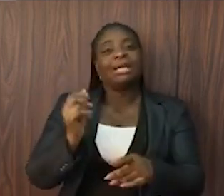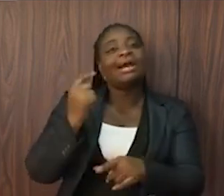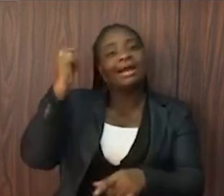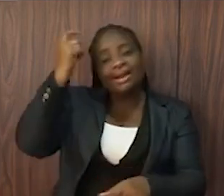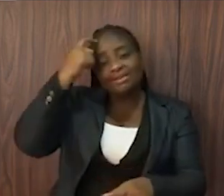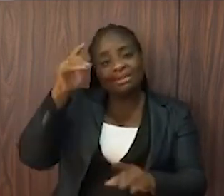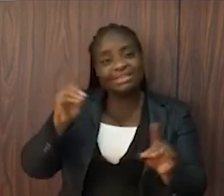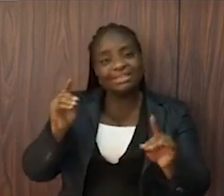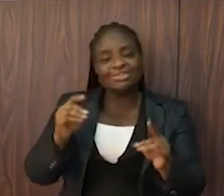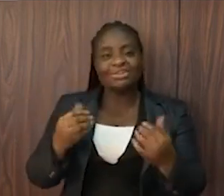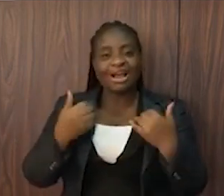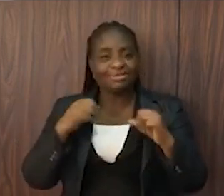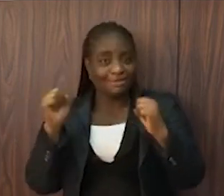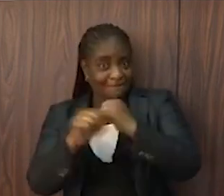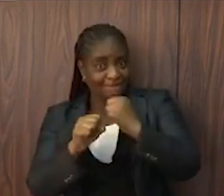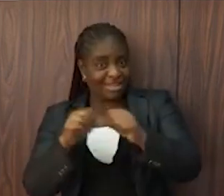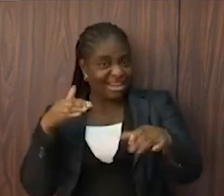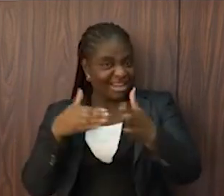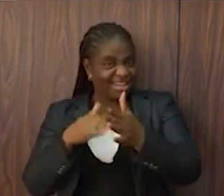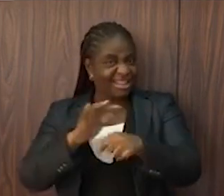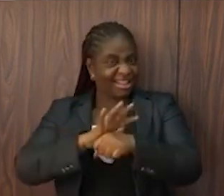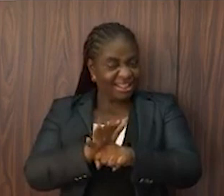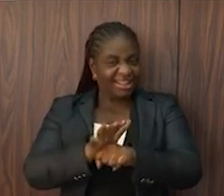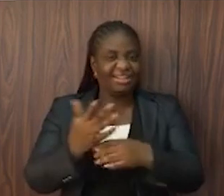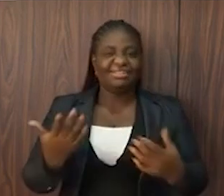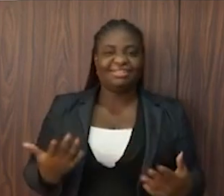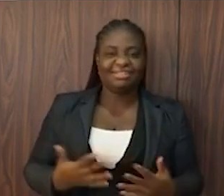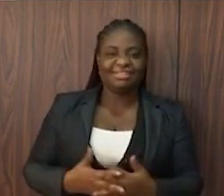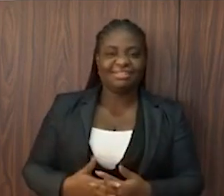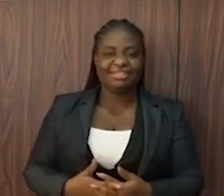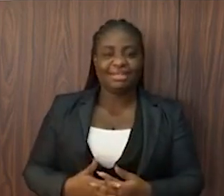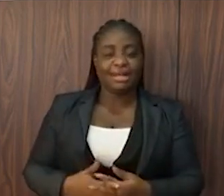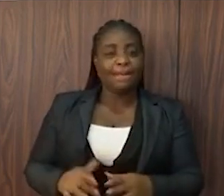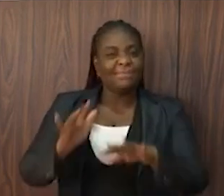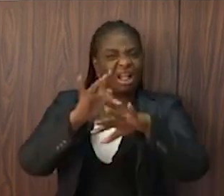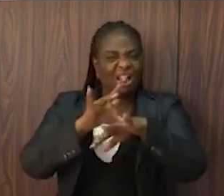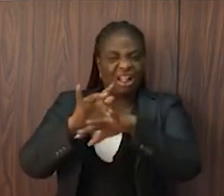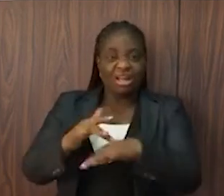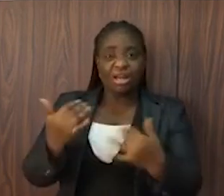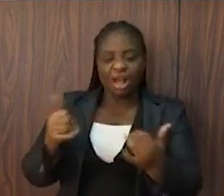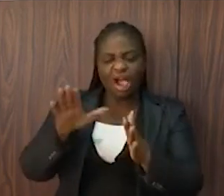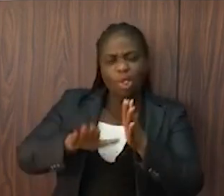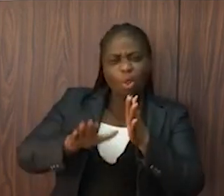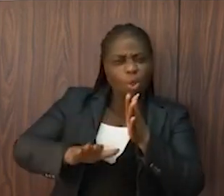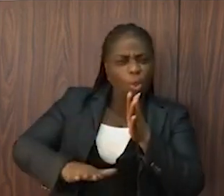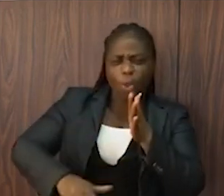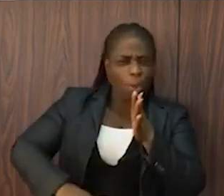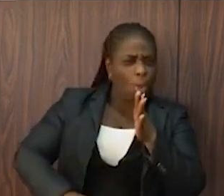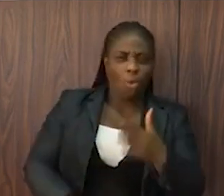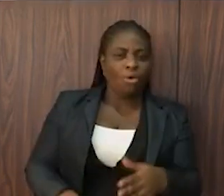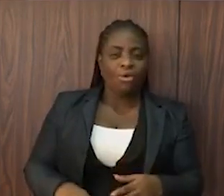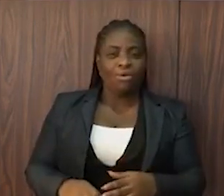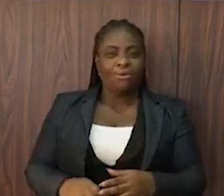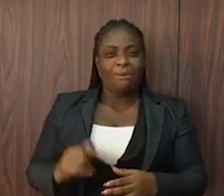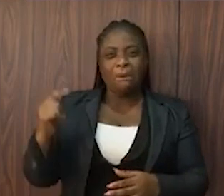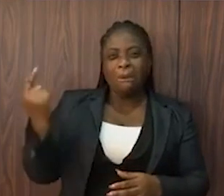imposed to help win the fight against COVID-19. Our infection rate is low,